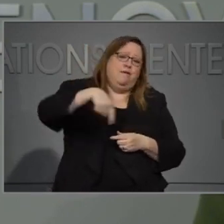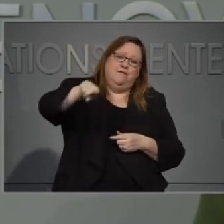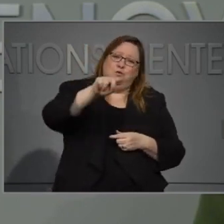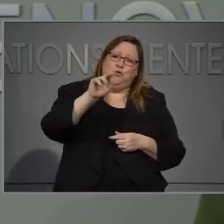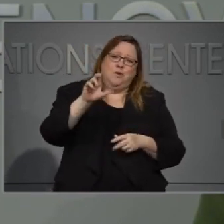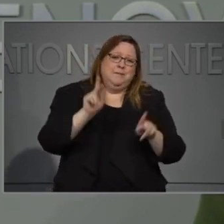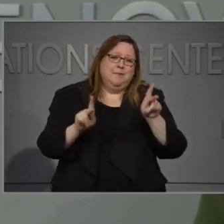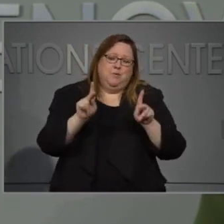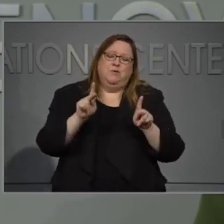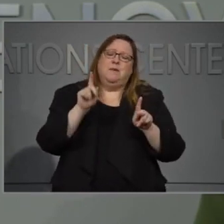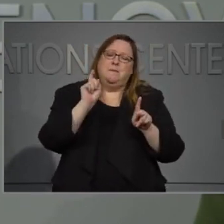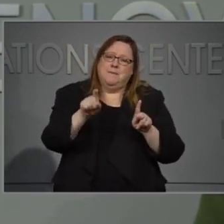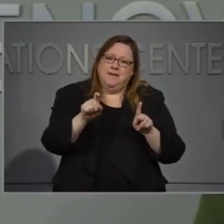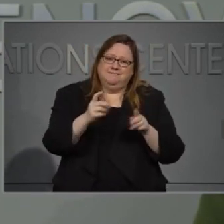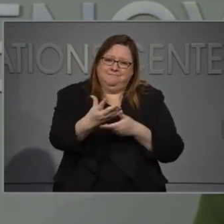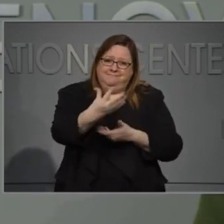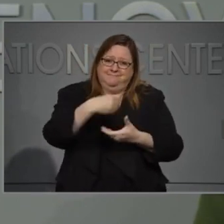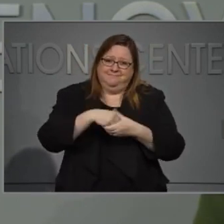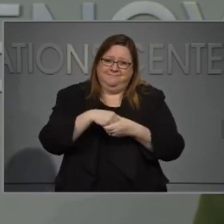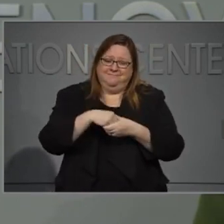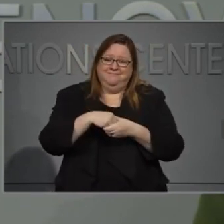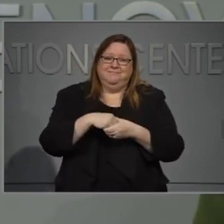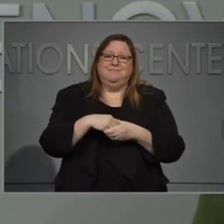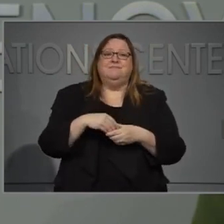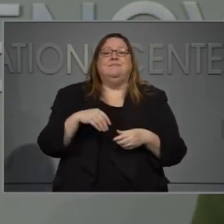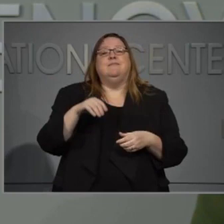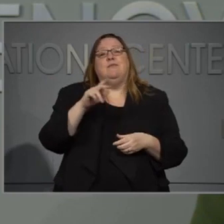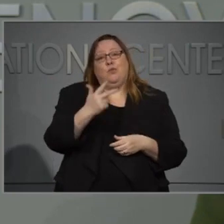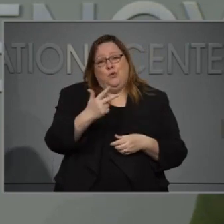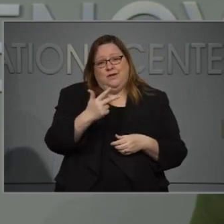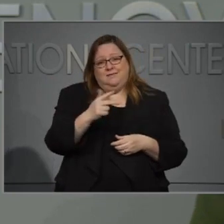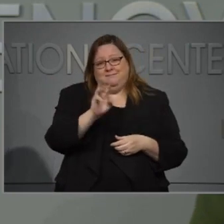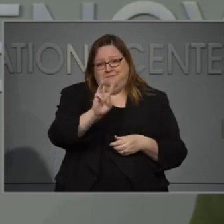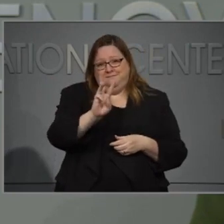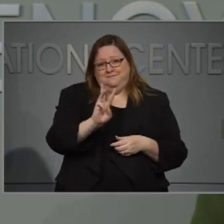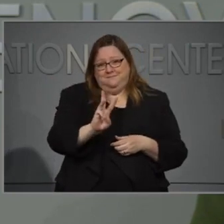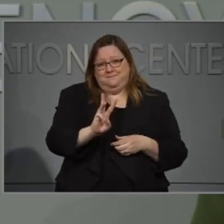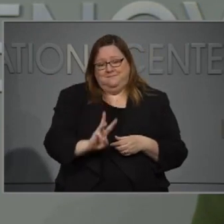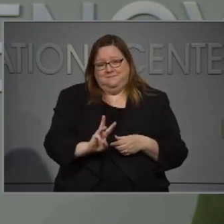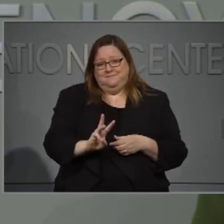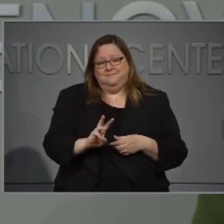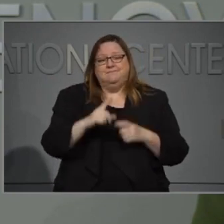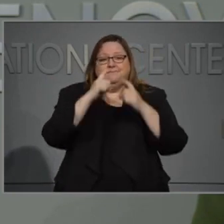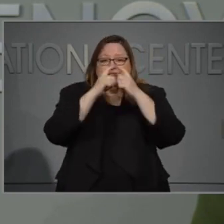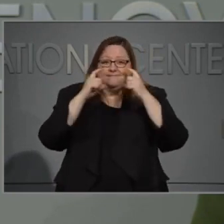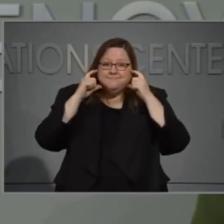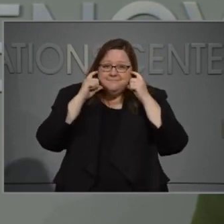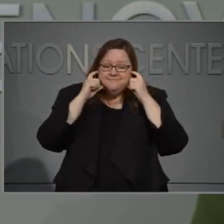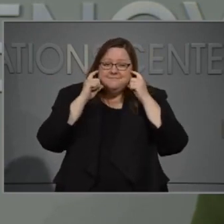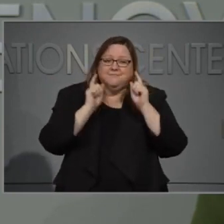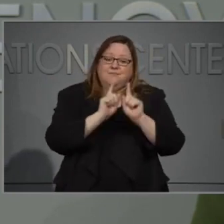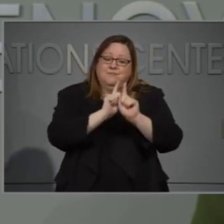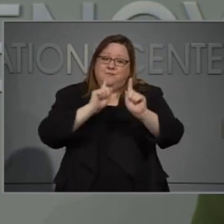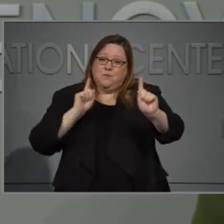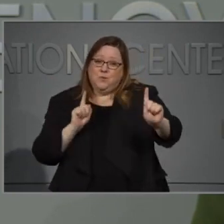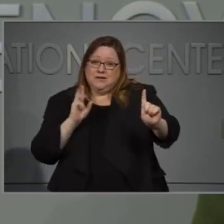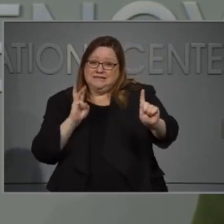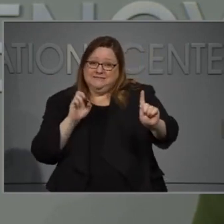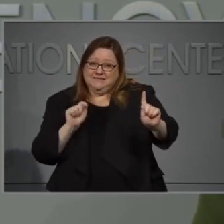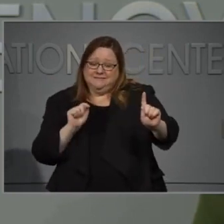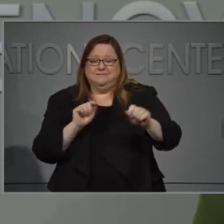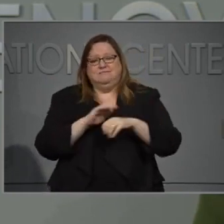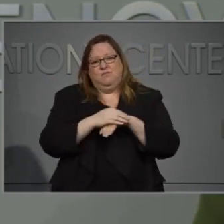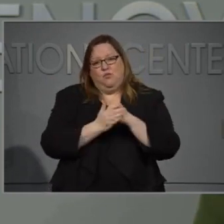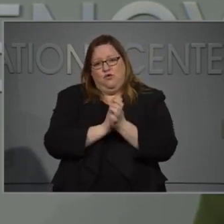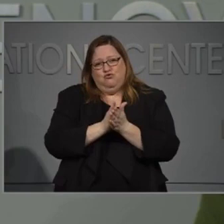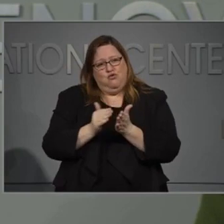wearing a face covering over your nose and mouth, waiting 6 feet apart, and washing your hands often. Wear, wait, and wash.